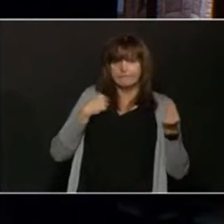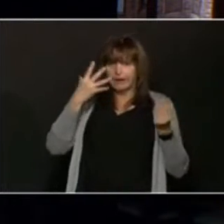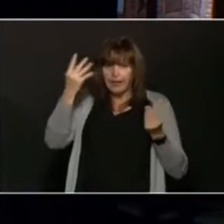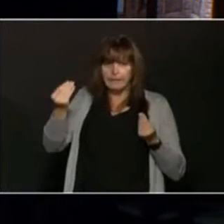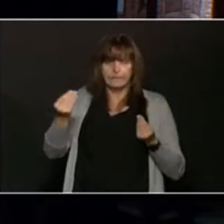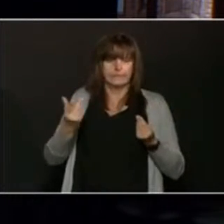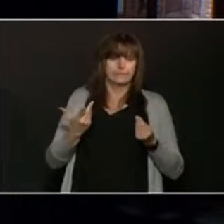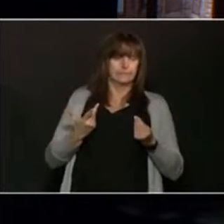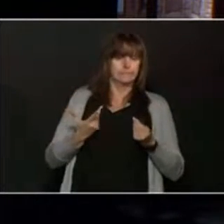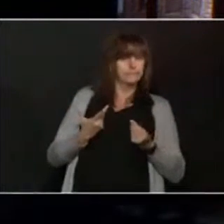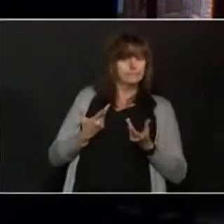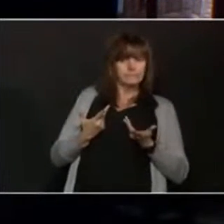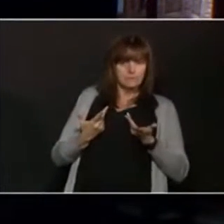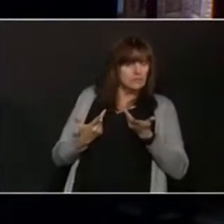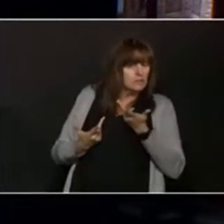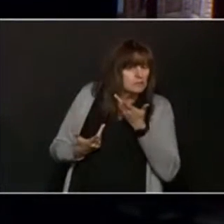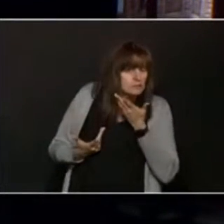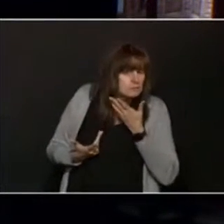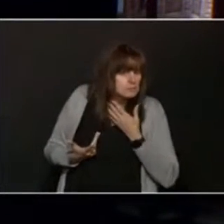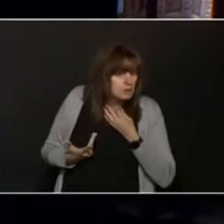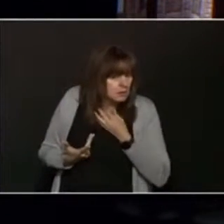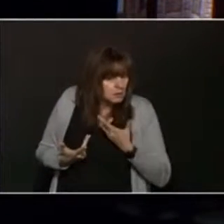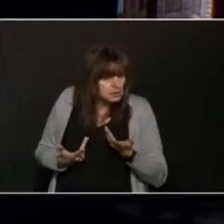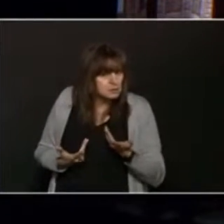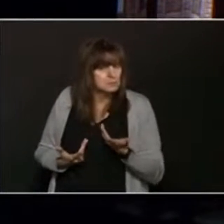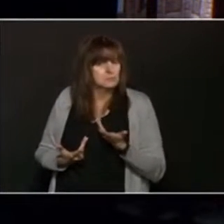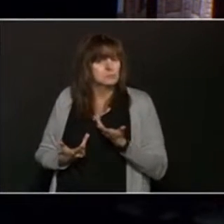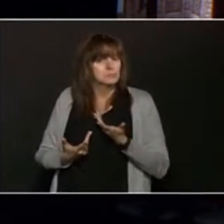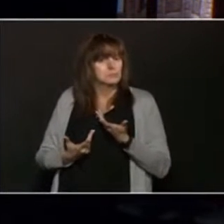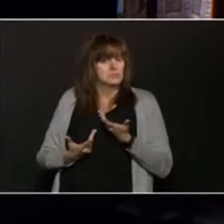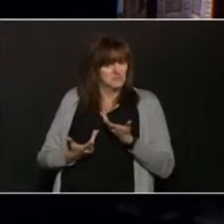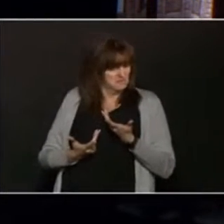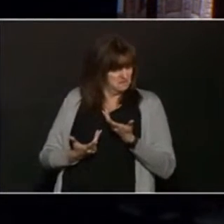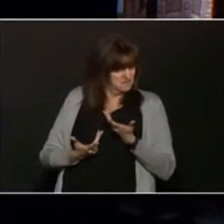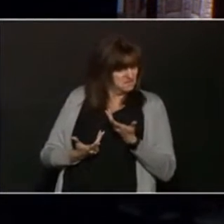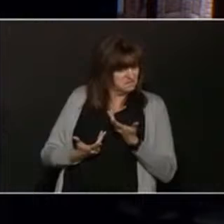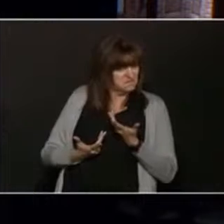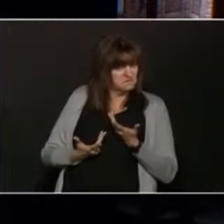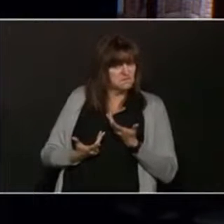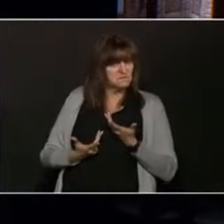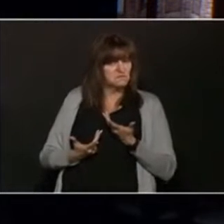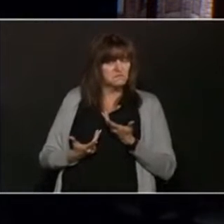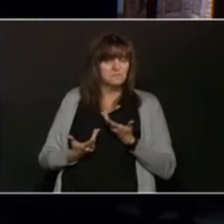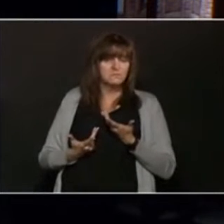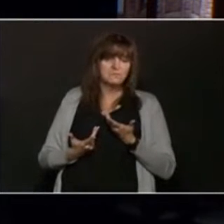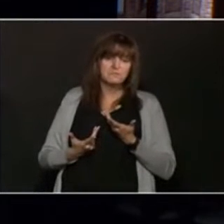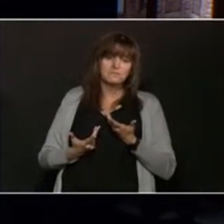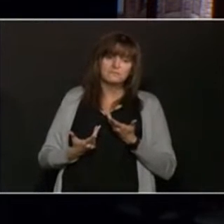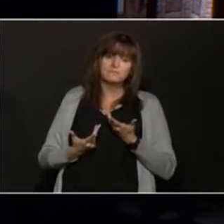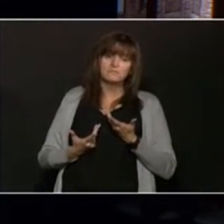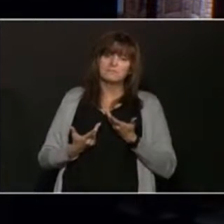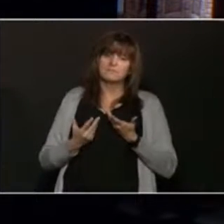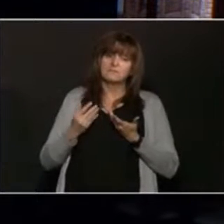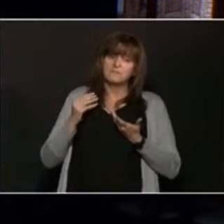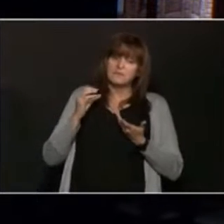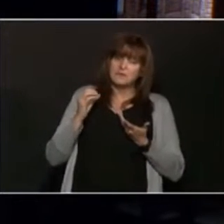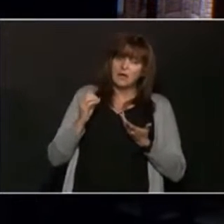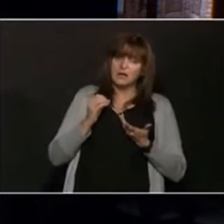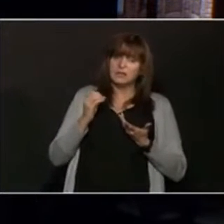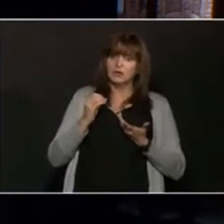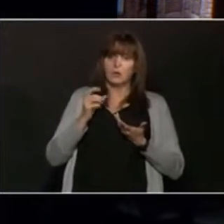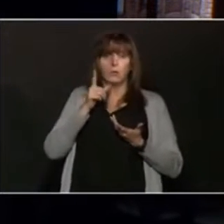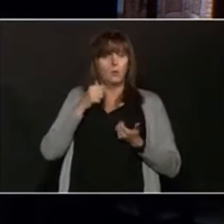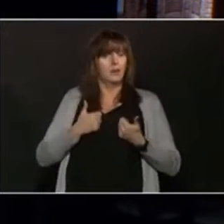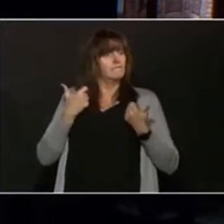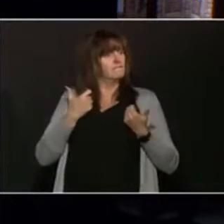any less likely to be following public health guidelines than other places? Or could you try to explain to what